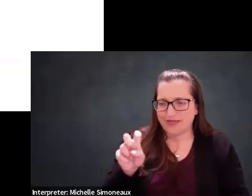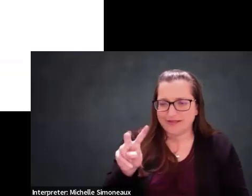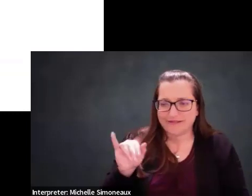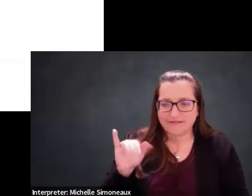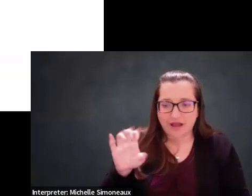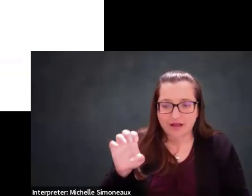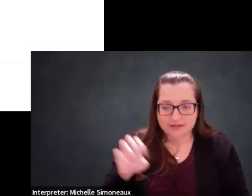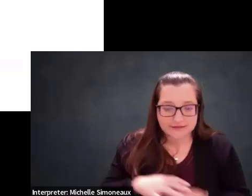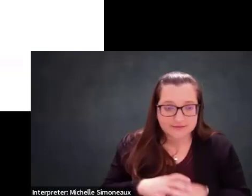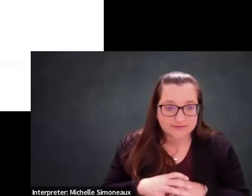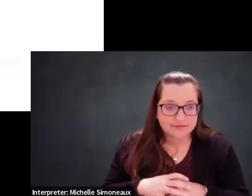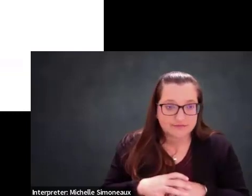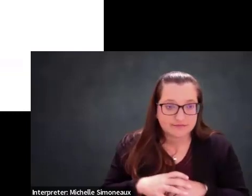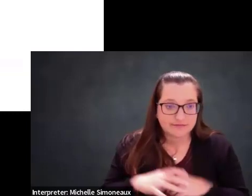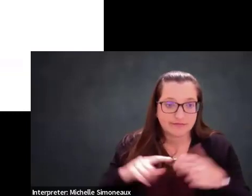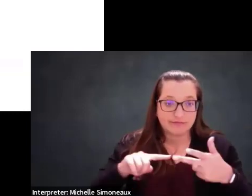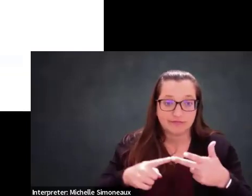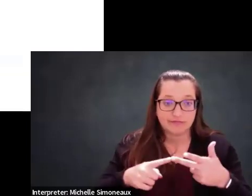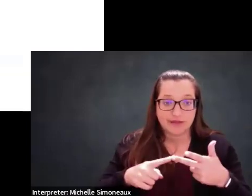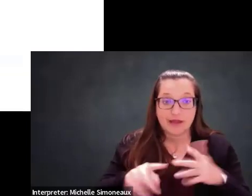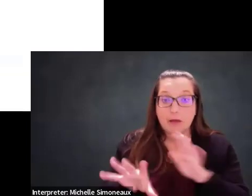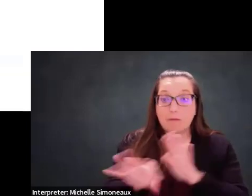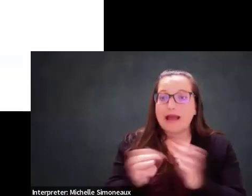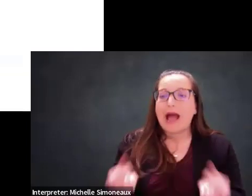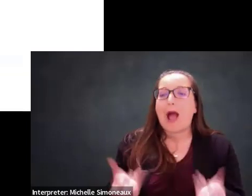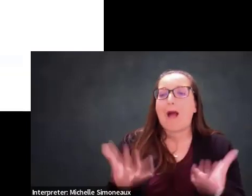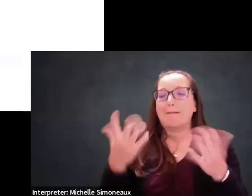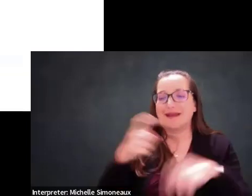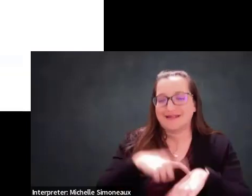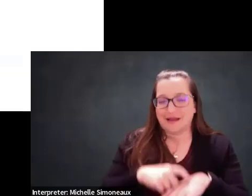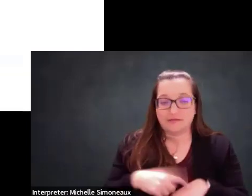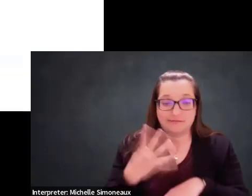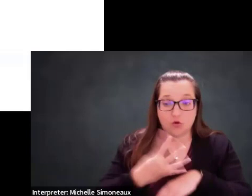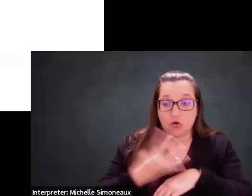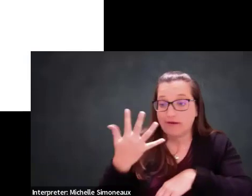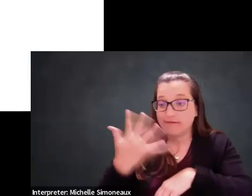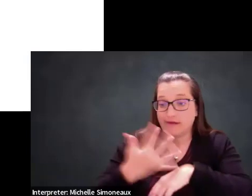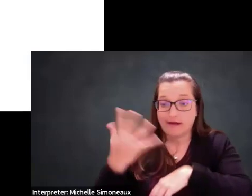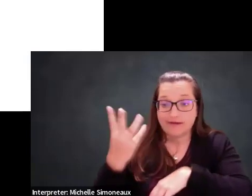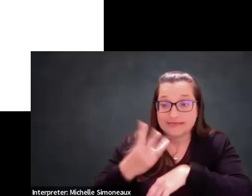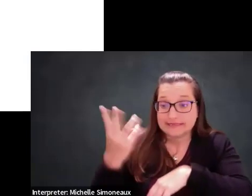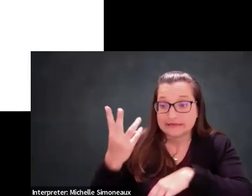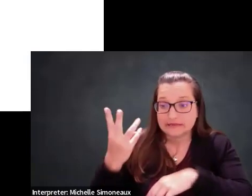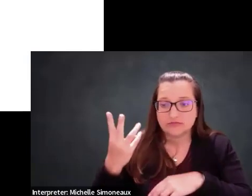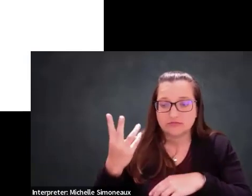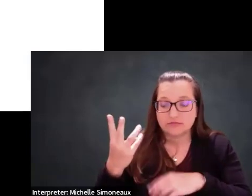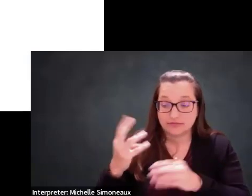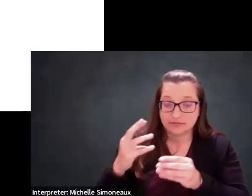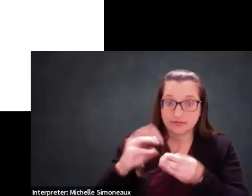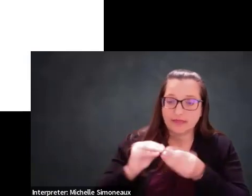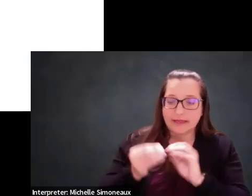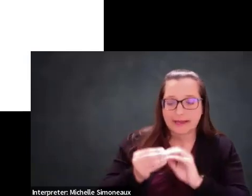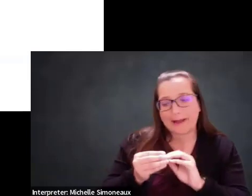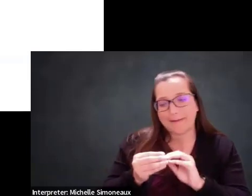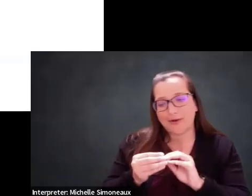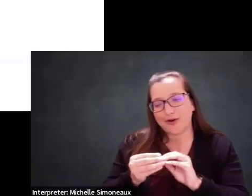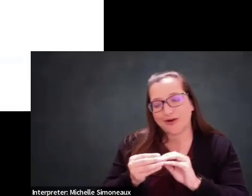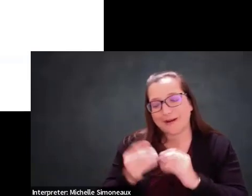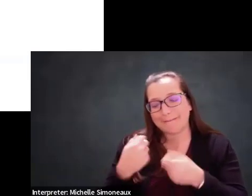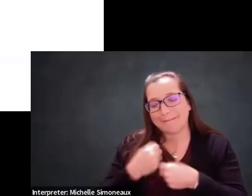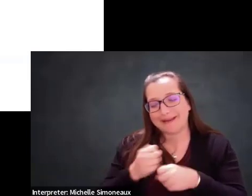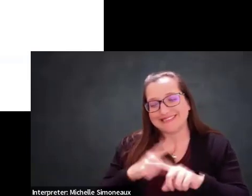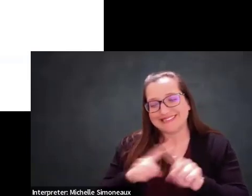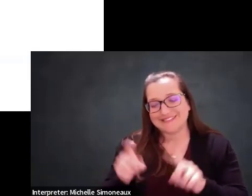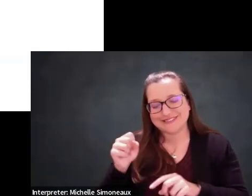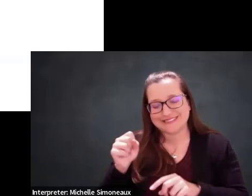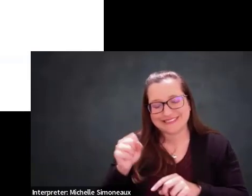And again, picking the number of times. So there's four, five, six. So then the number does matter. Because we do keeping